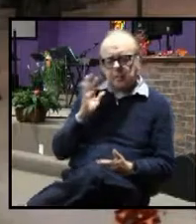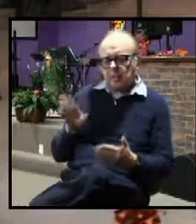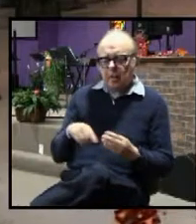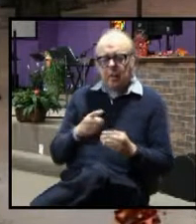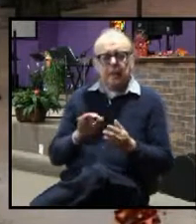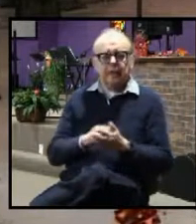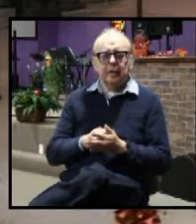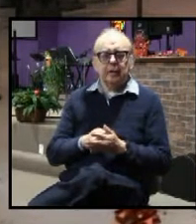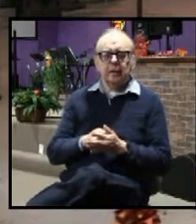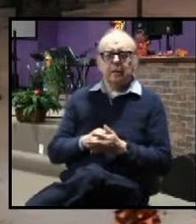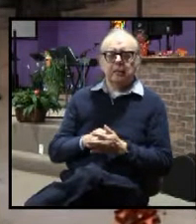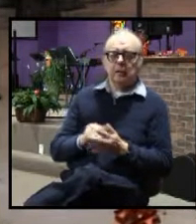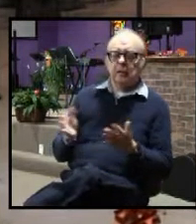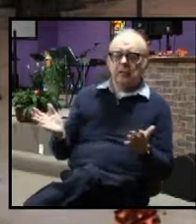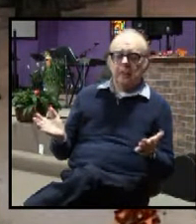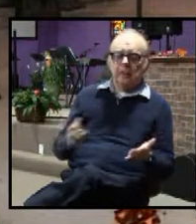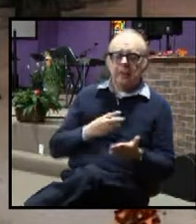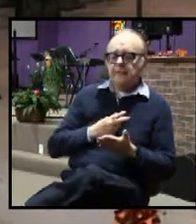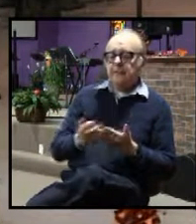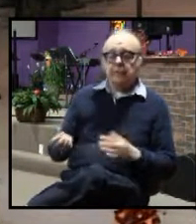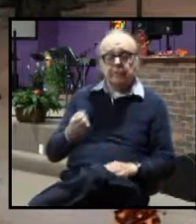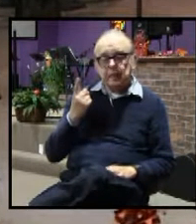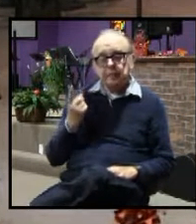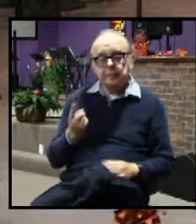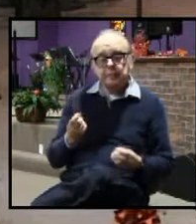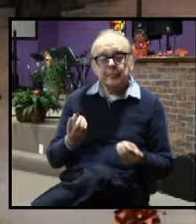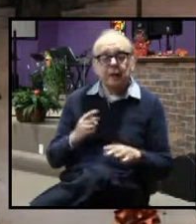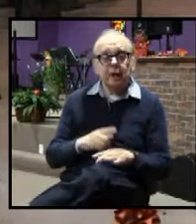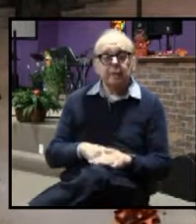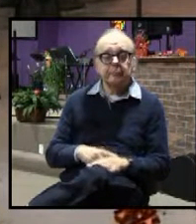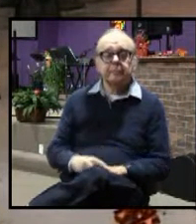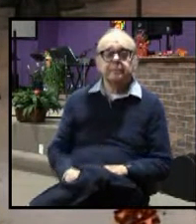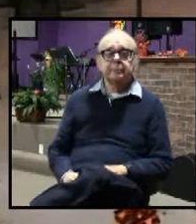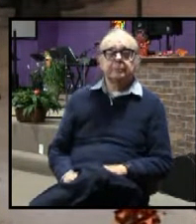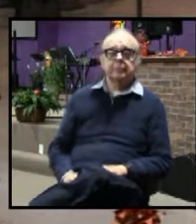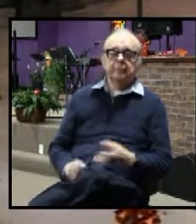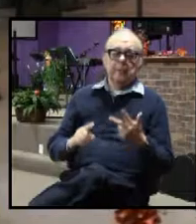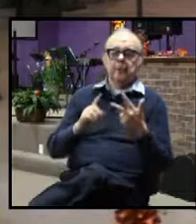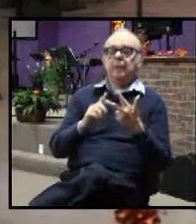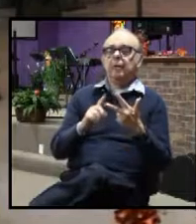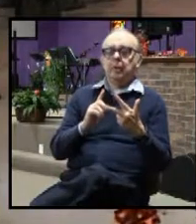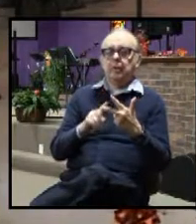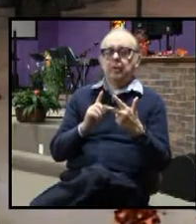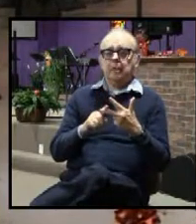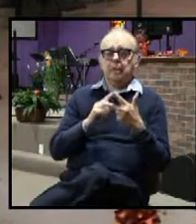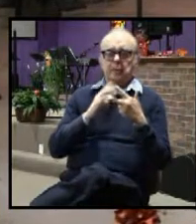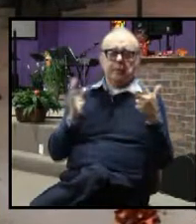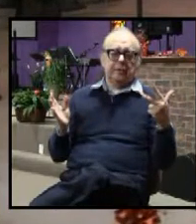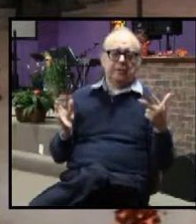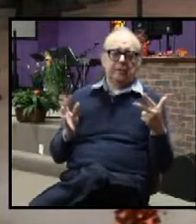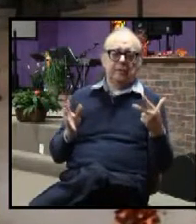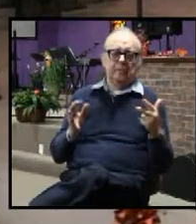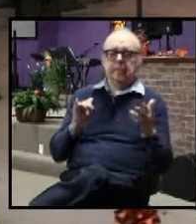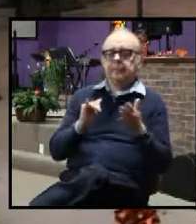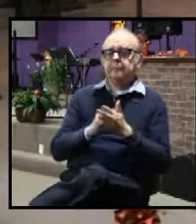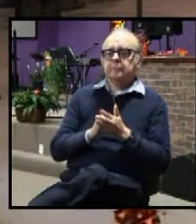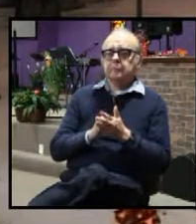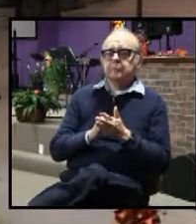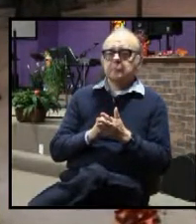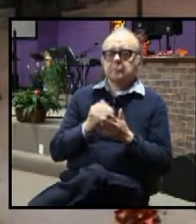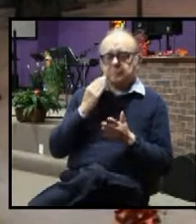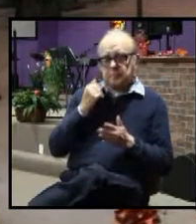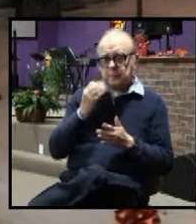He knows all about it. And these are the things that we fail to realize a lot of times. Okay? The third thing, and this is the biggest, and that